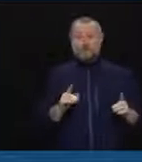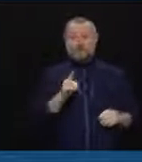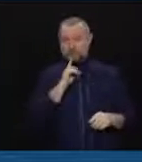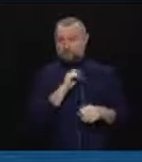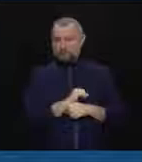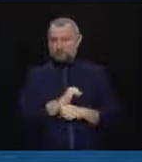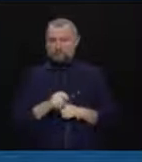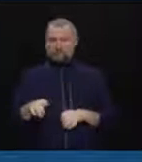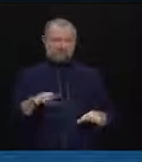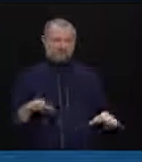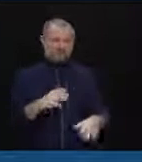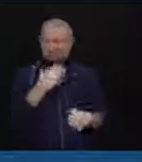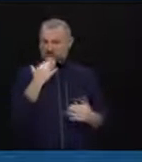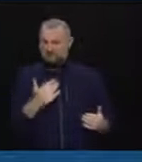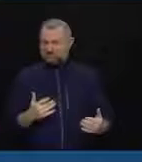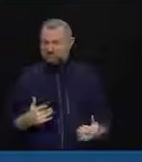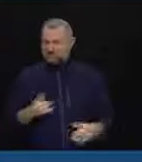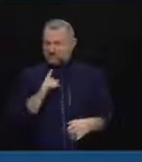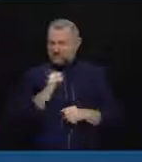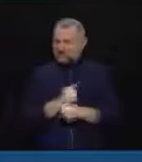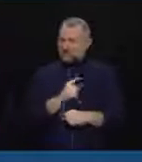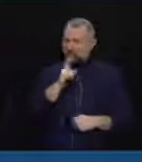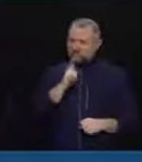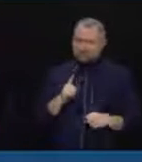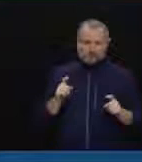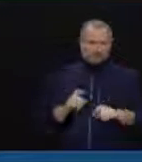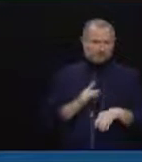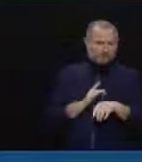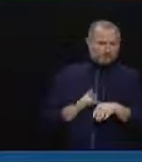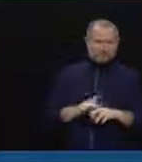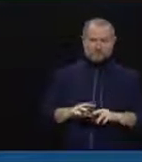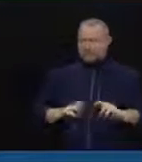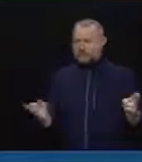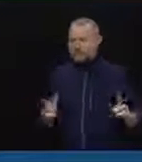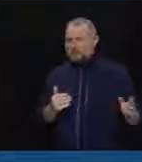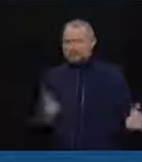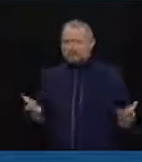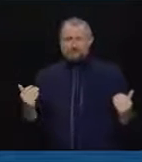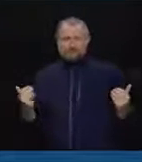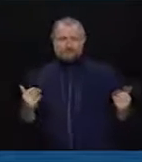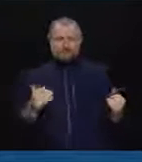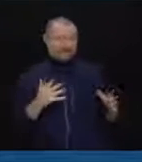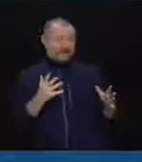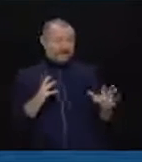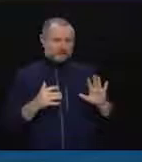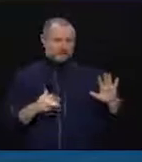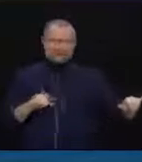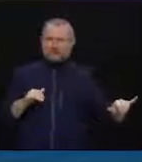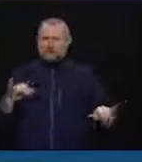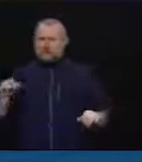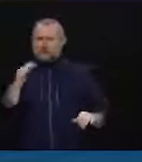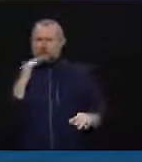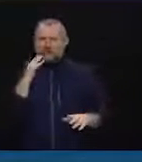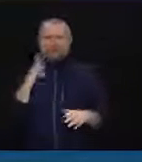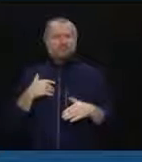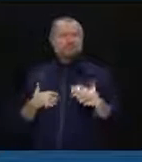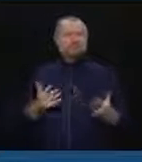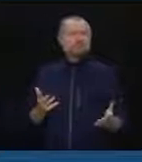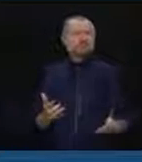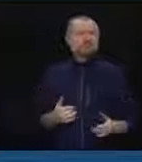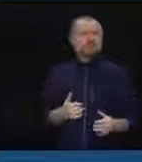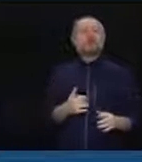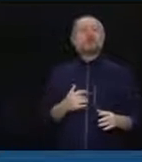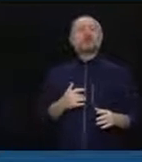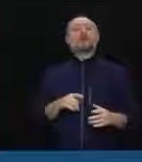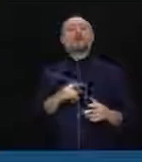make the test available so people could know whether or not they should stay home or they could carry on with their lives. So that was really important. So